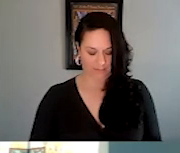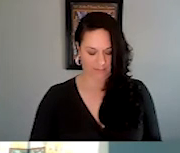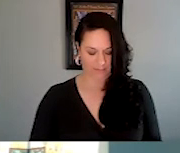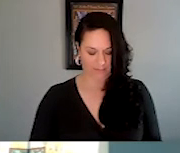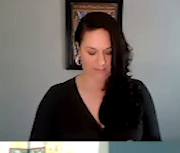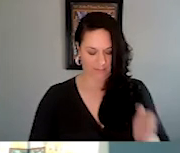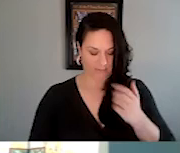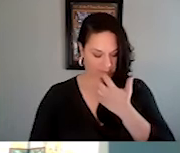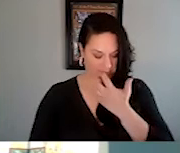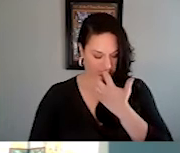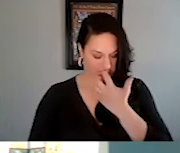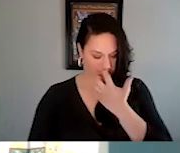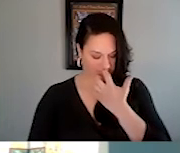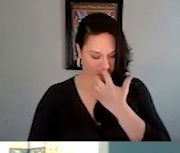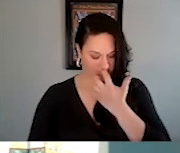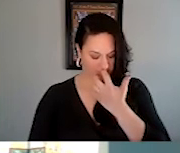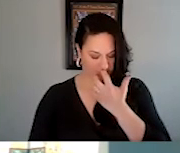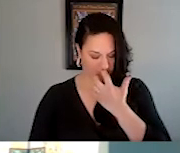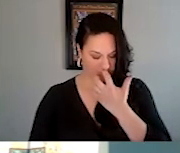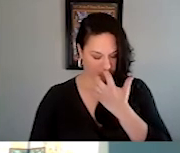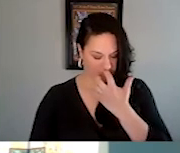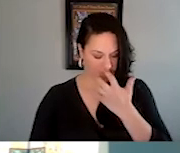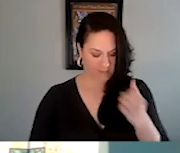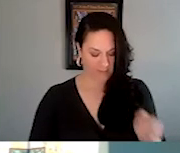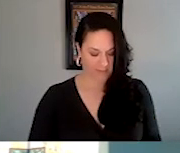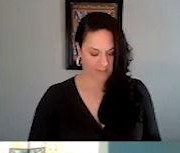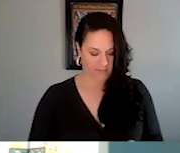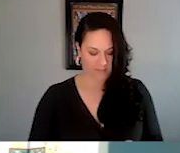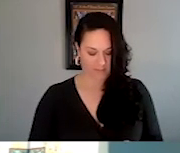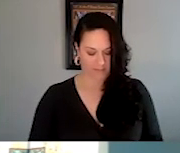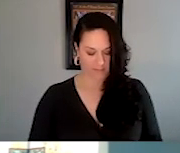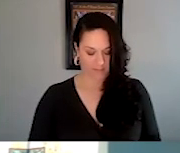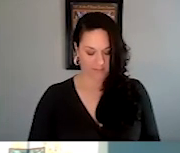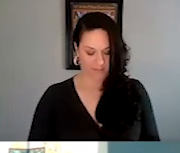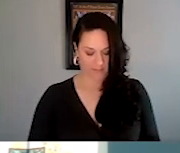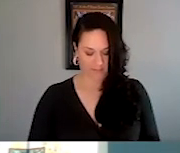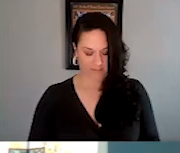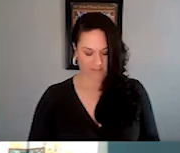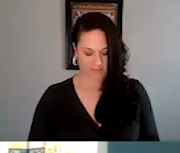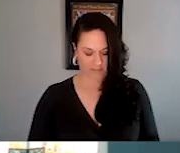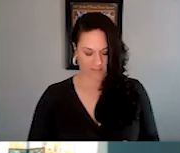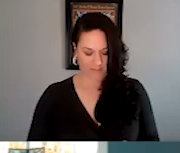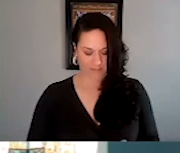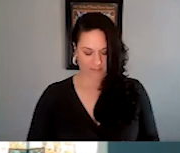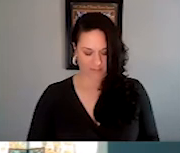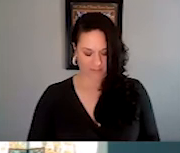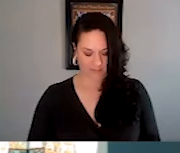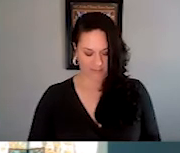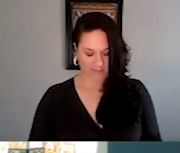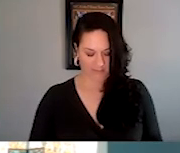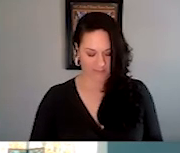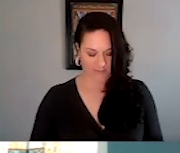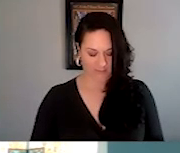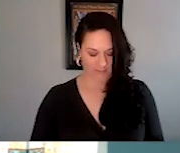the power to help you make that change. So next slide, please. So fully understand the process you want to use to